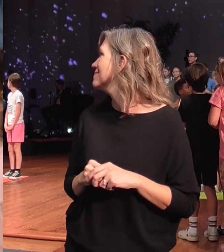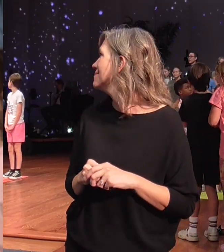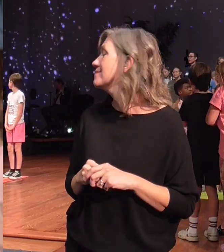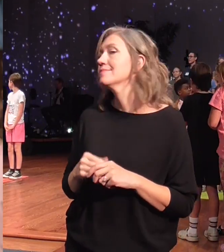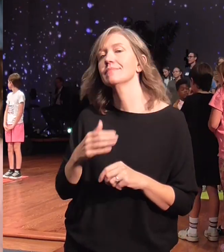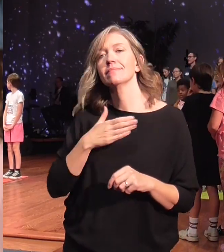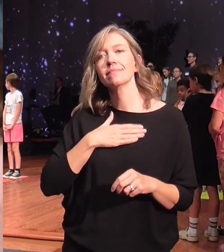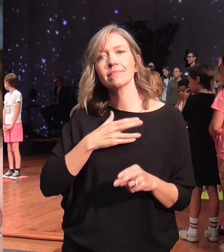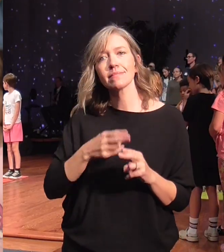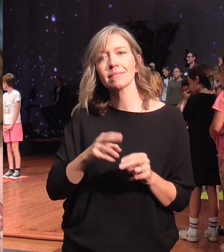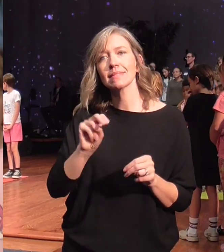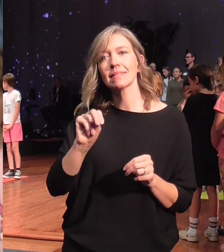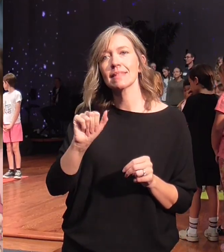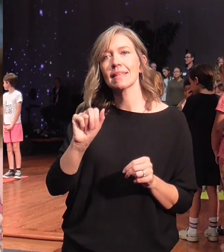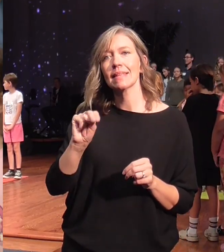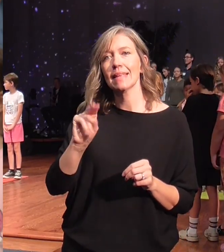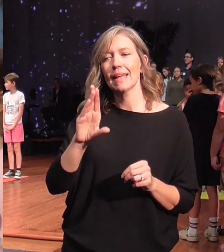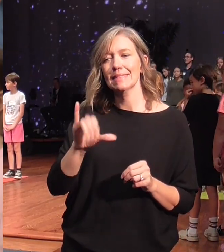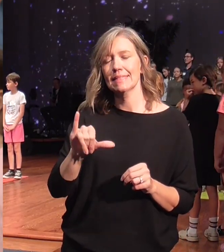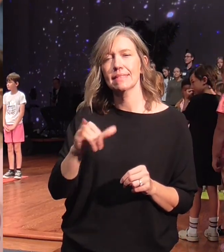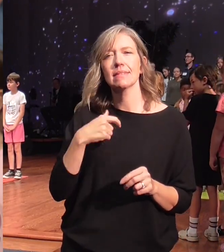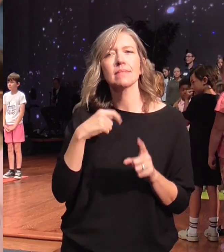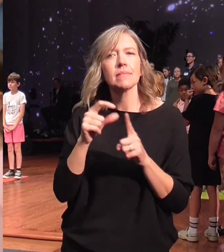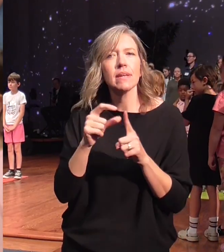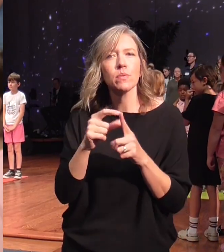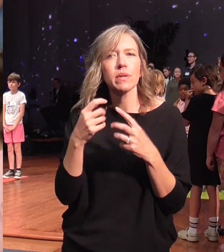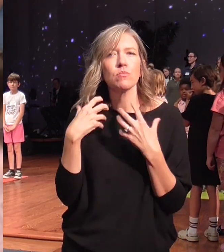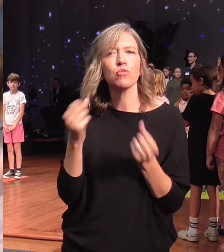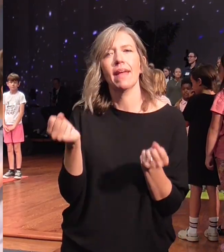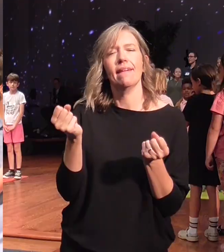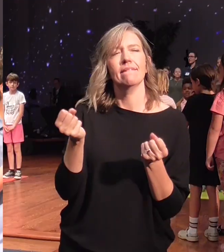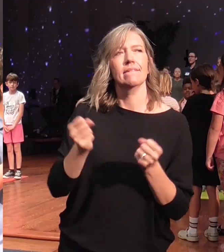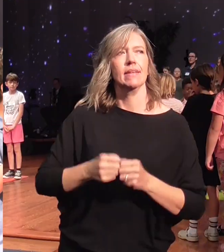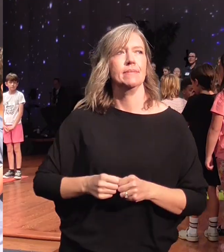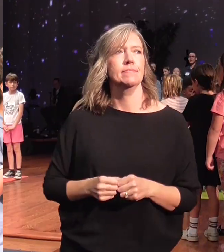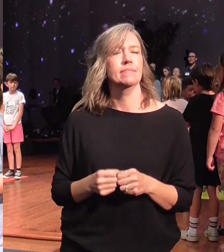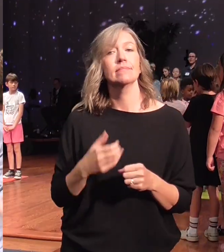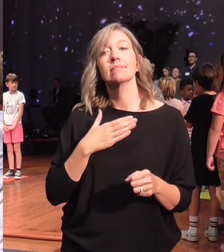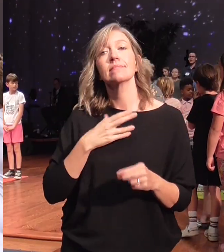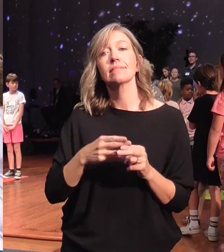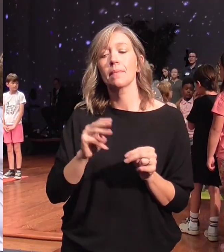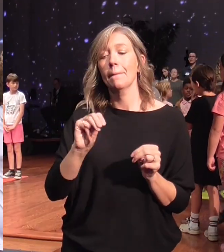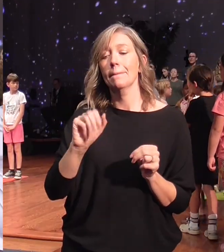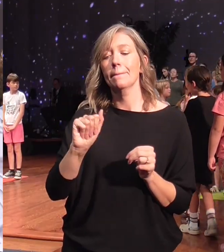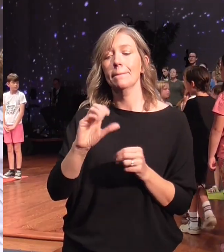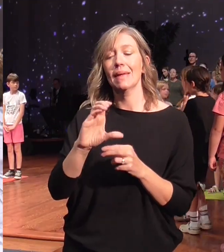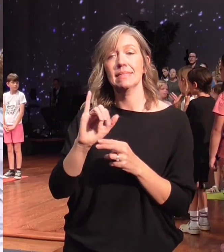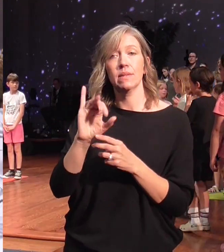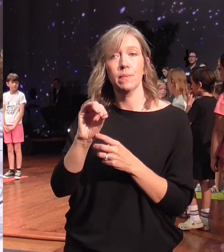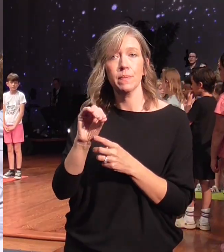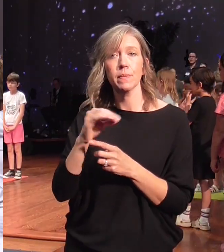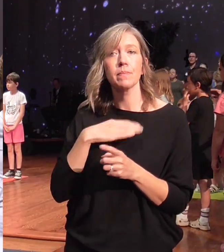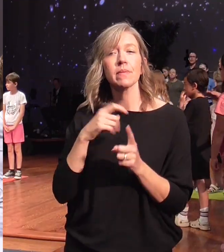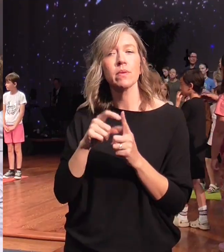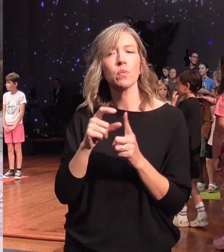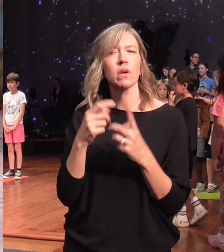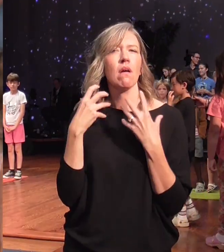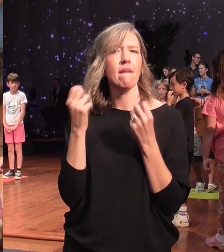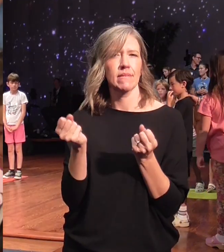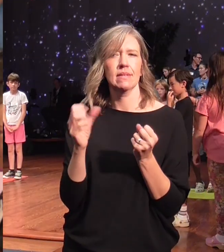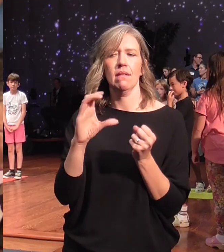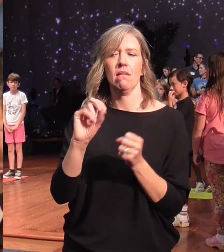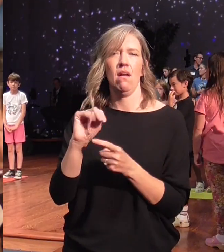My name is Nancy, and my power word is brave. My name's Maceo, and my power word is confidence.